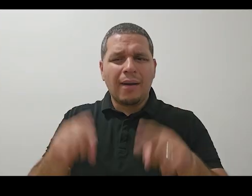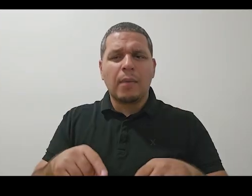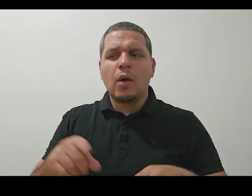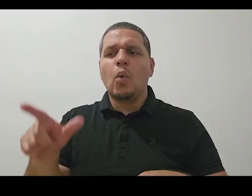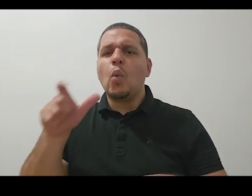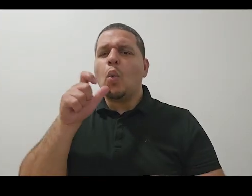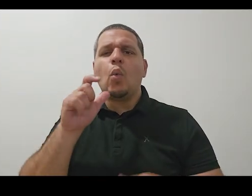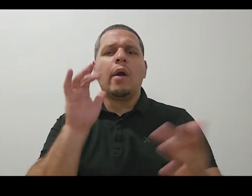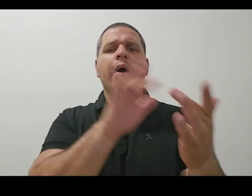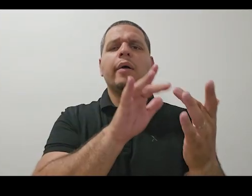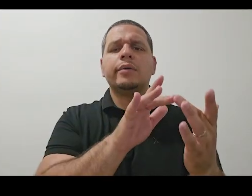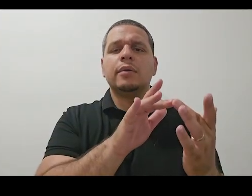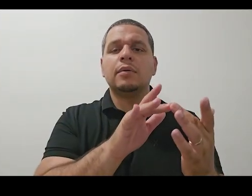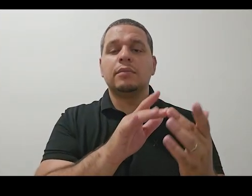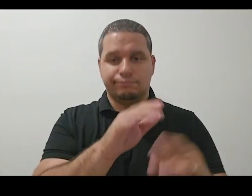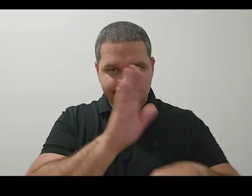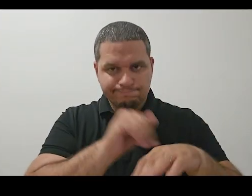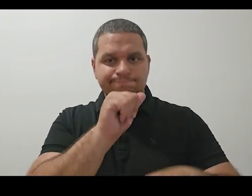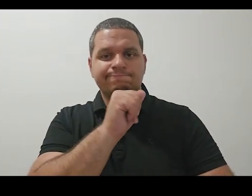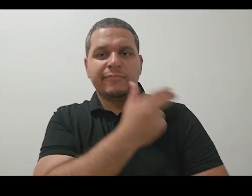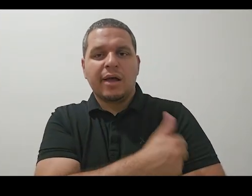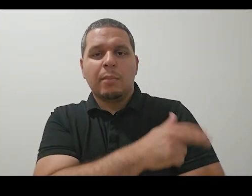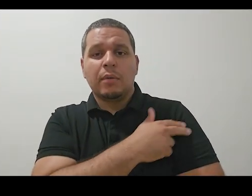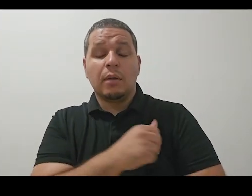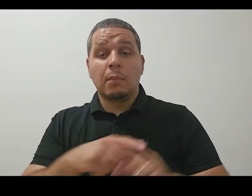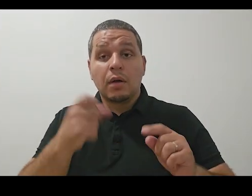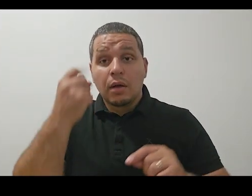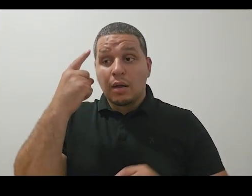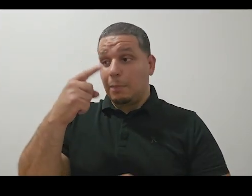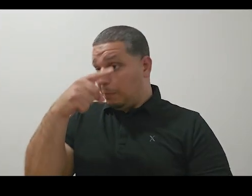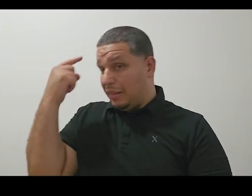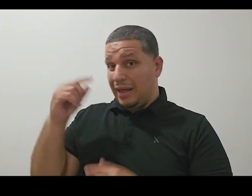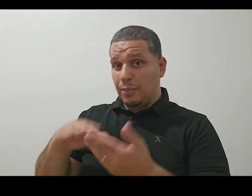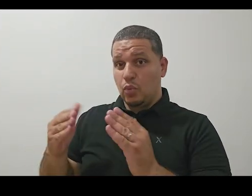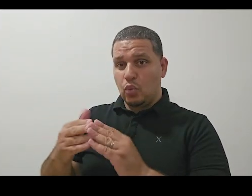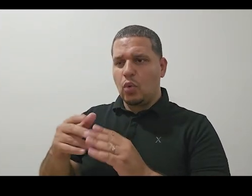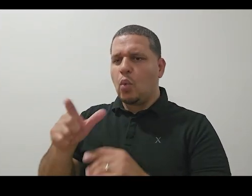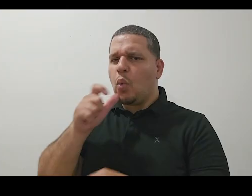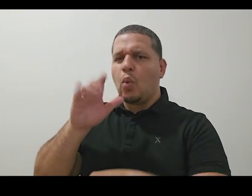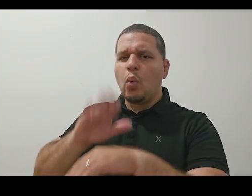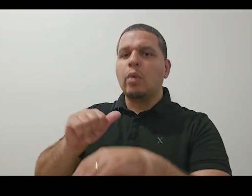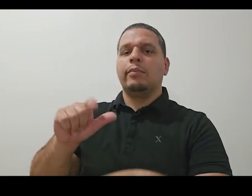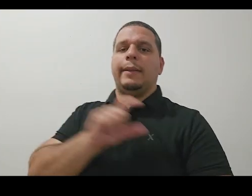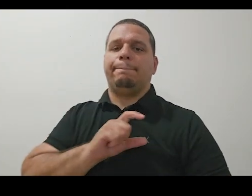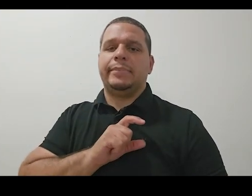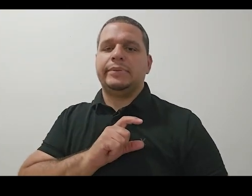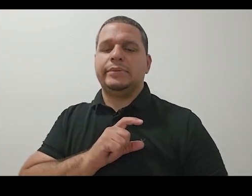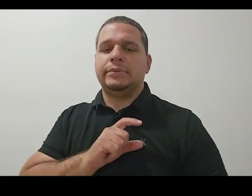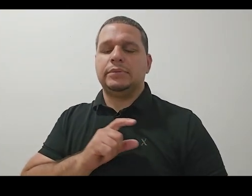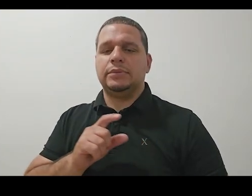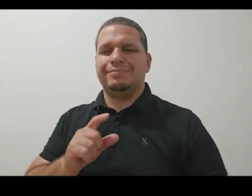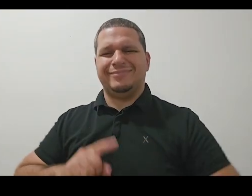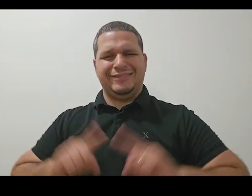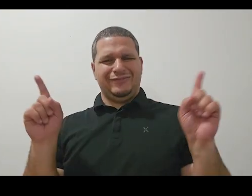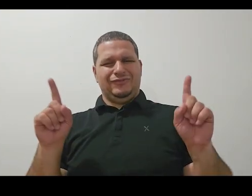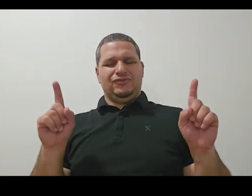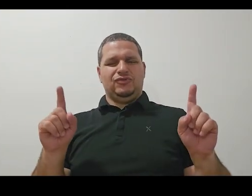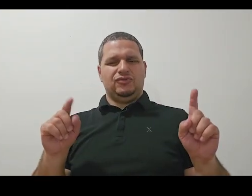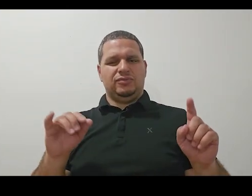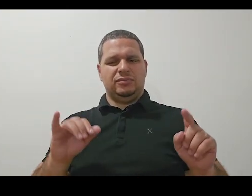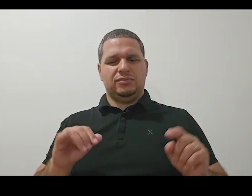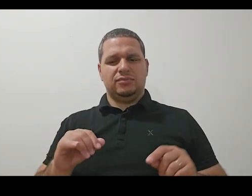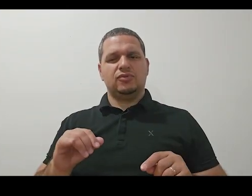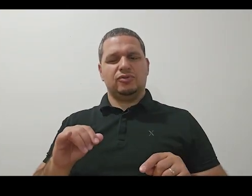they call the hospital, but in the Black community, who they call the police. So that is